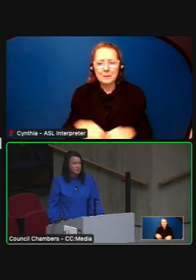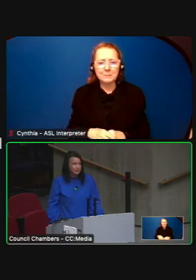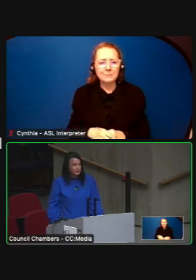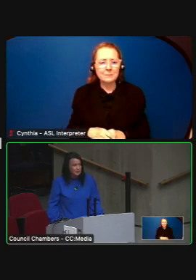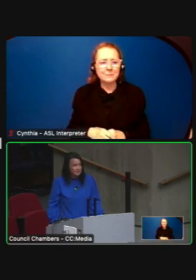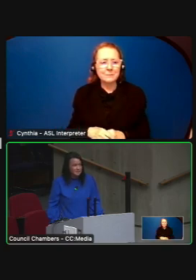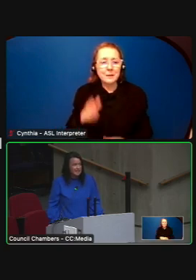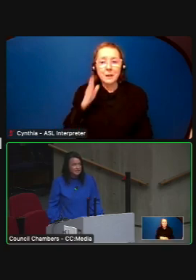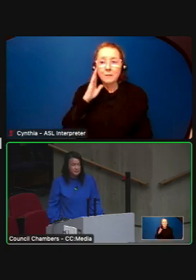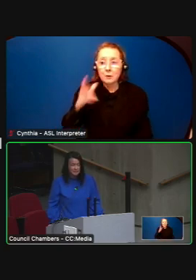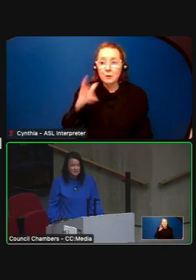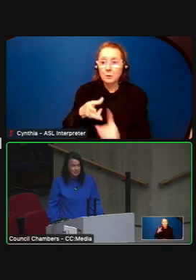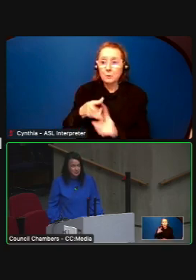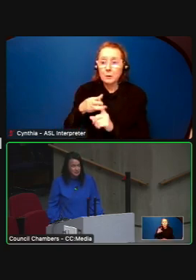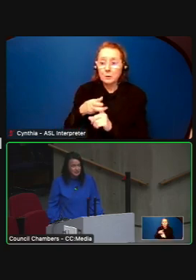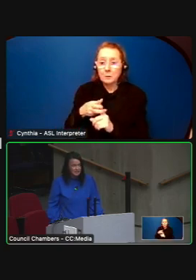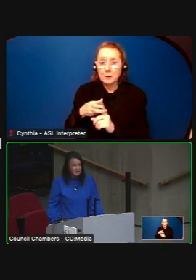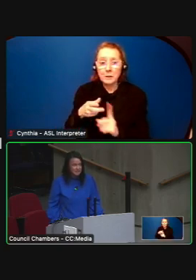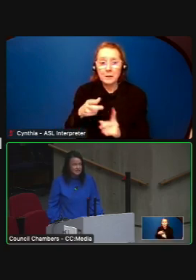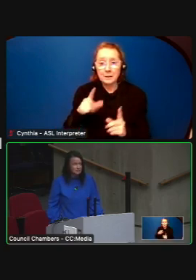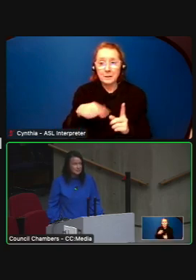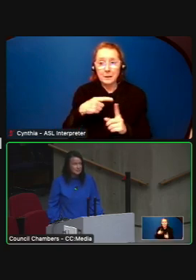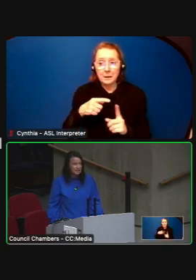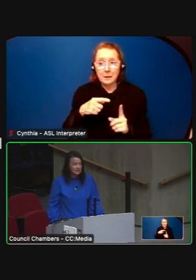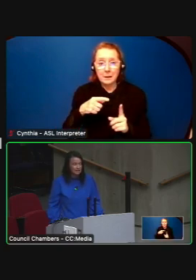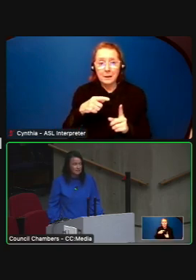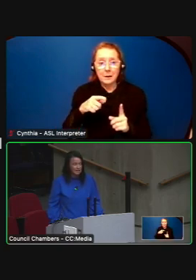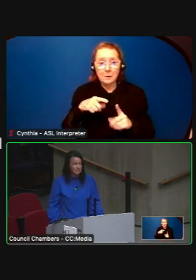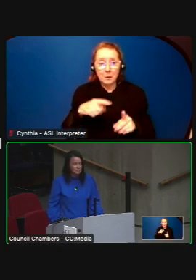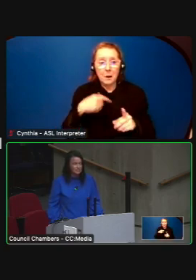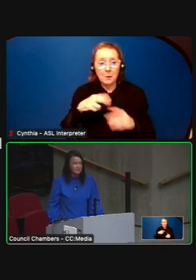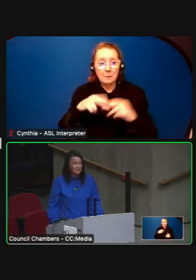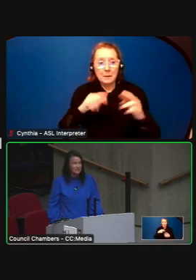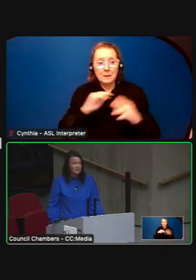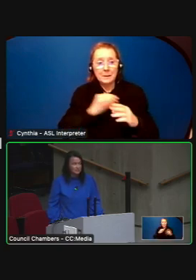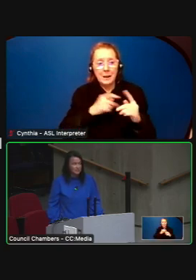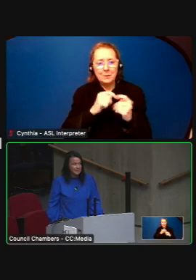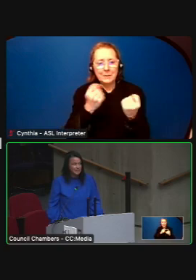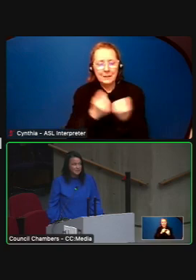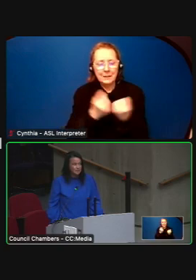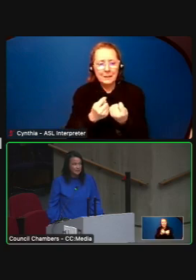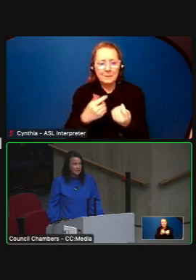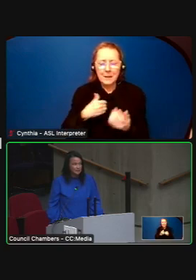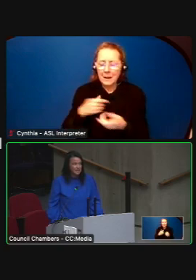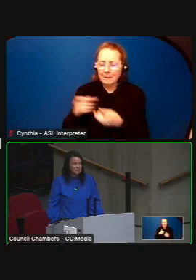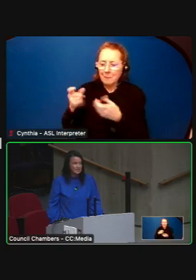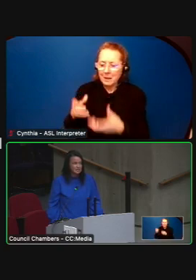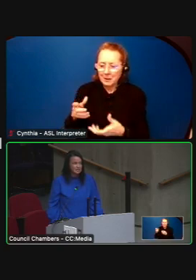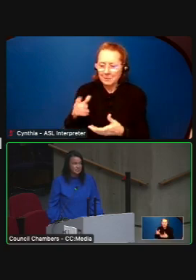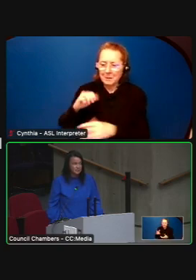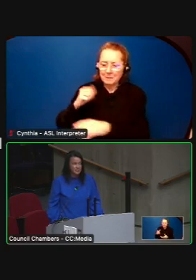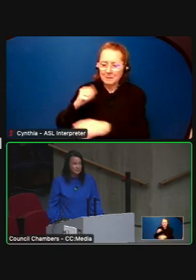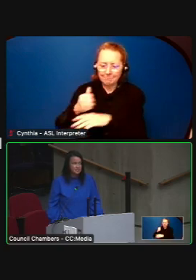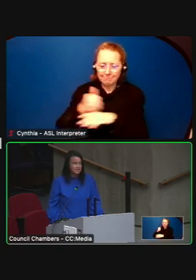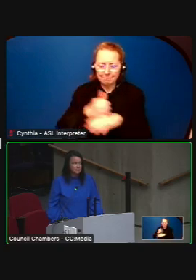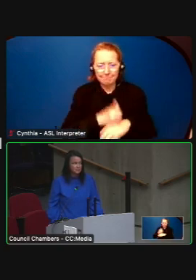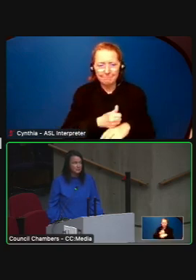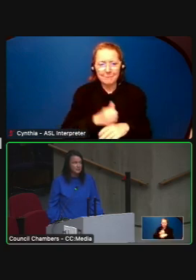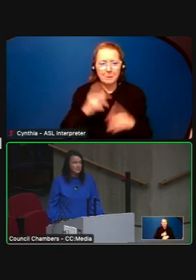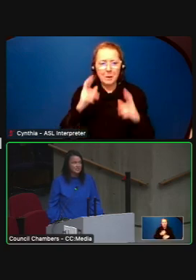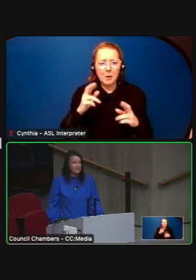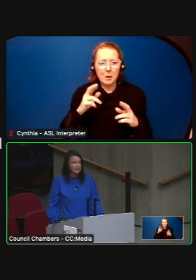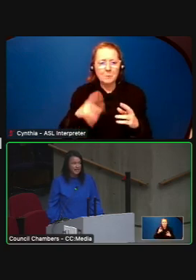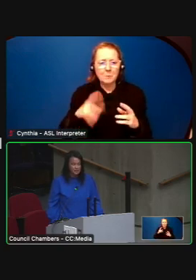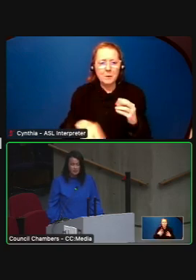Future recruitments, as we continue to build these teams and have management in place, we hope to have additional development team